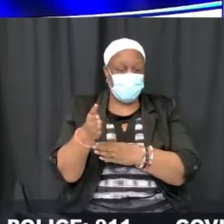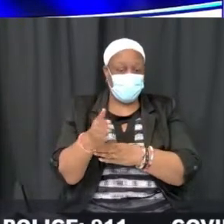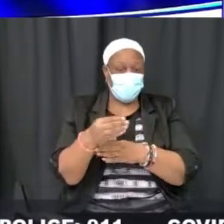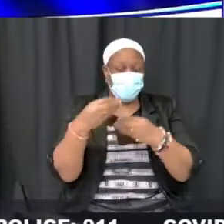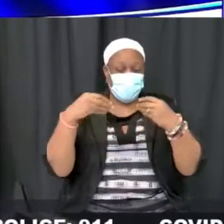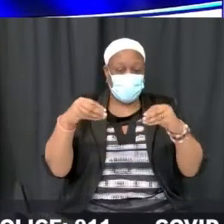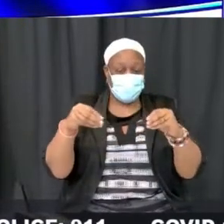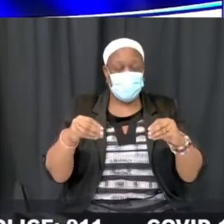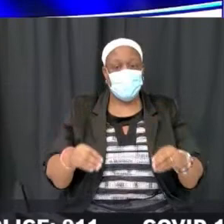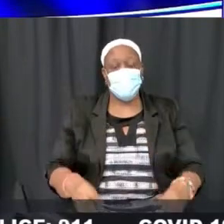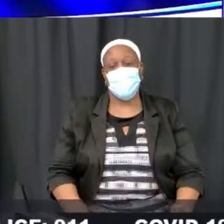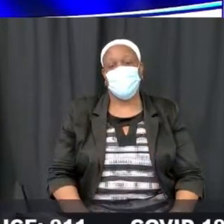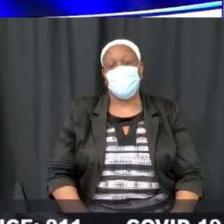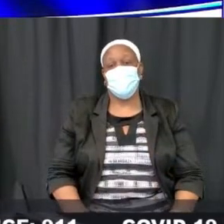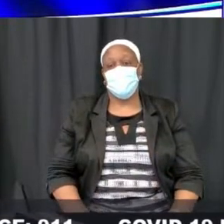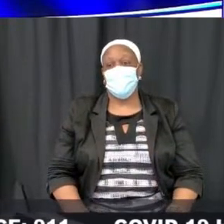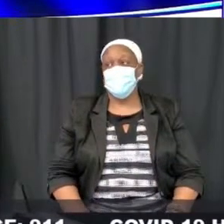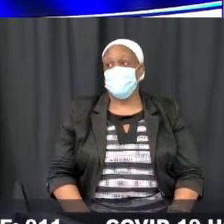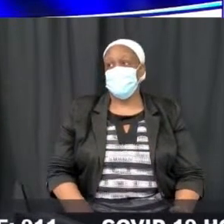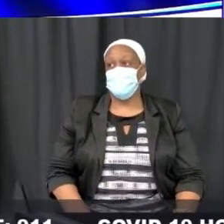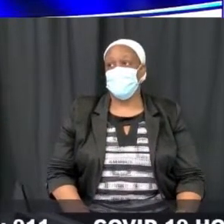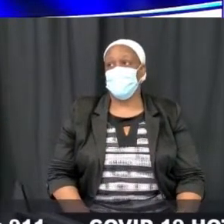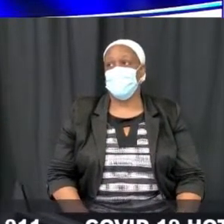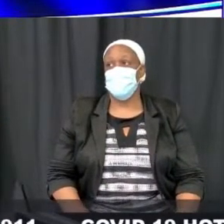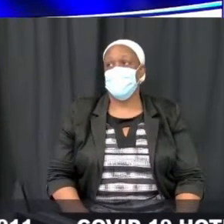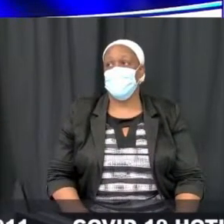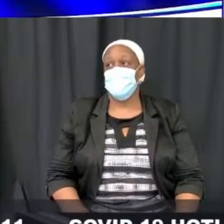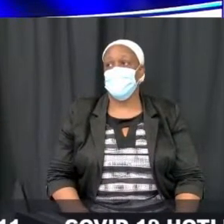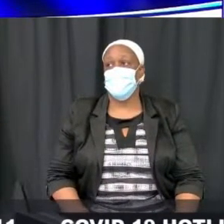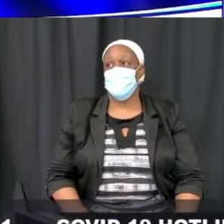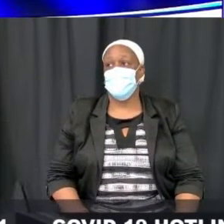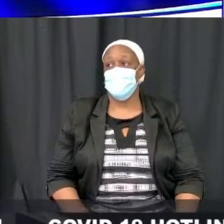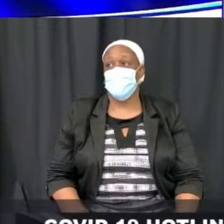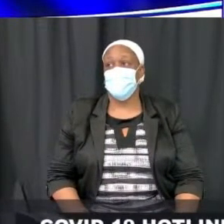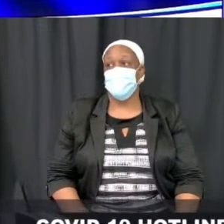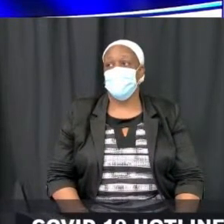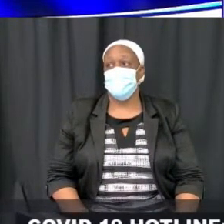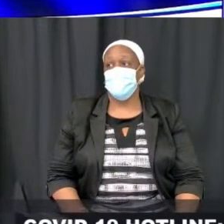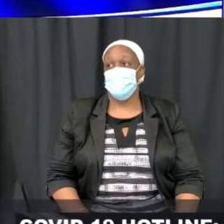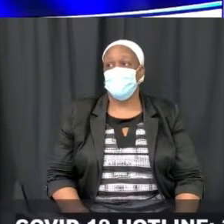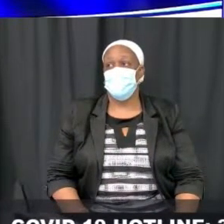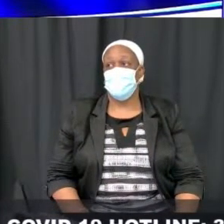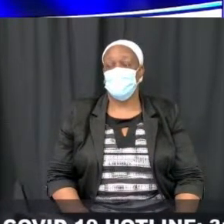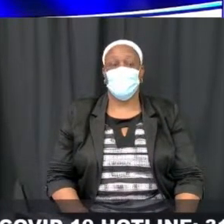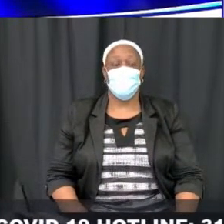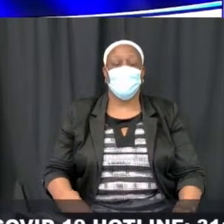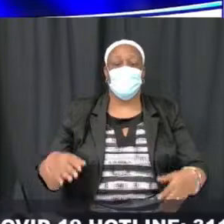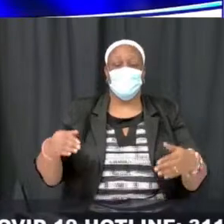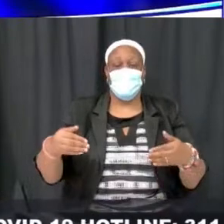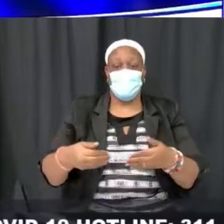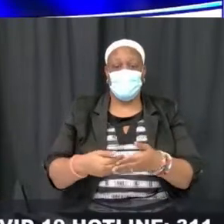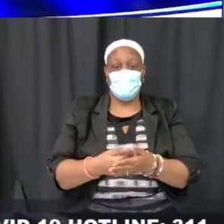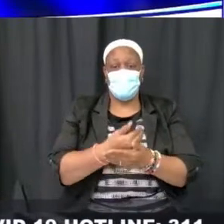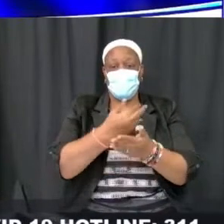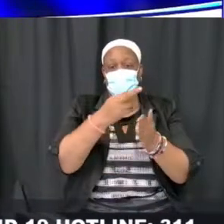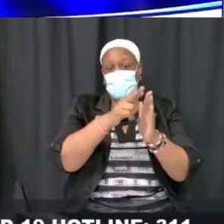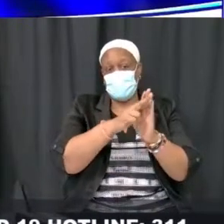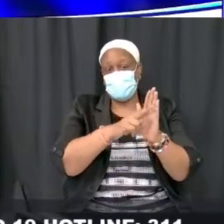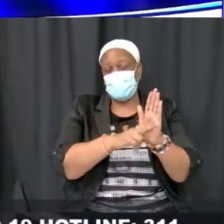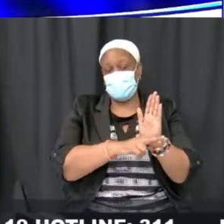New regulations were published and came into effect at 6:01 p.m. on July 3rd.